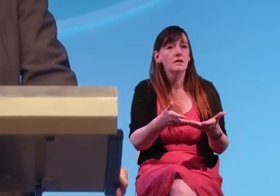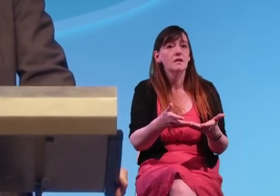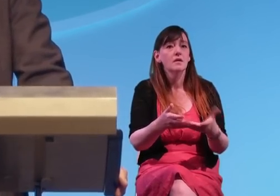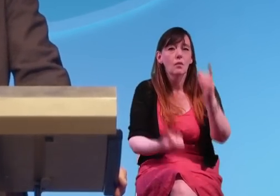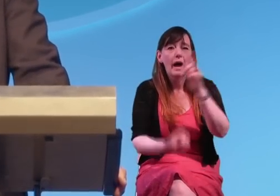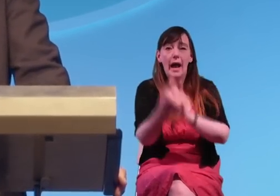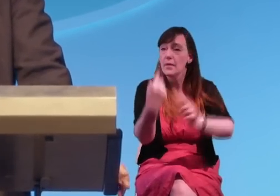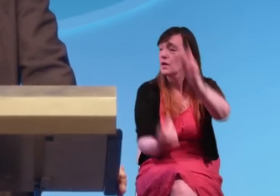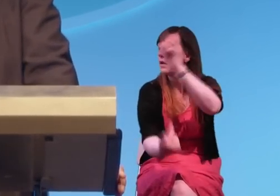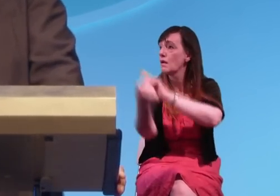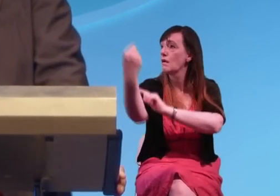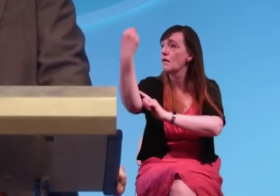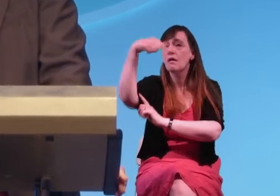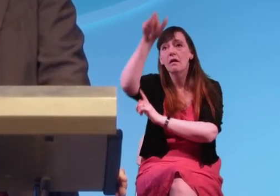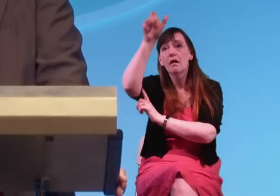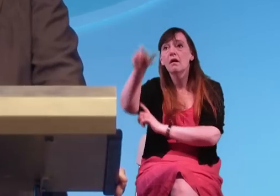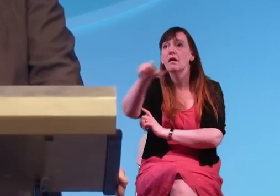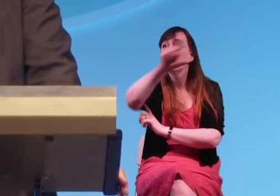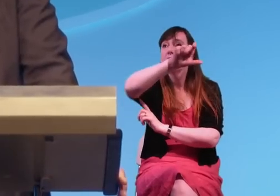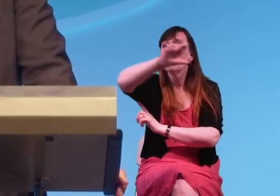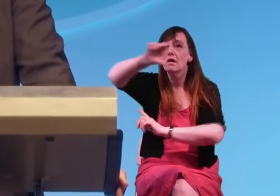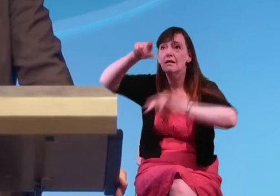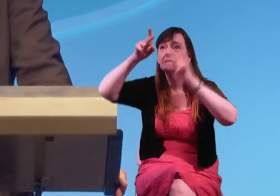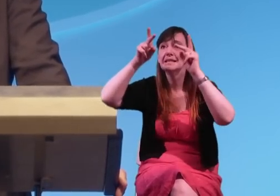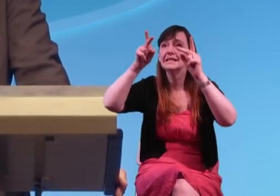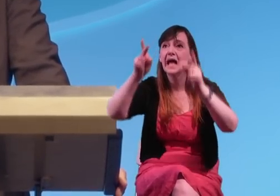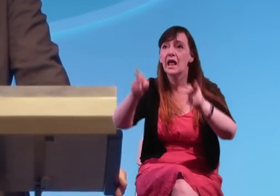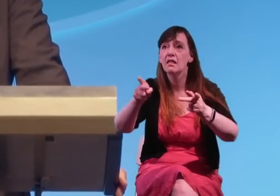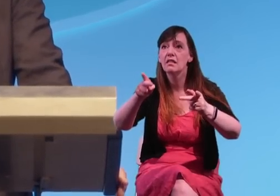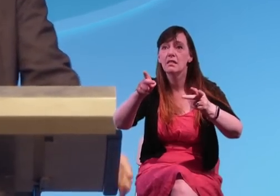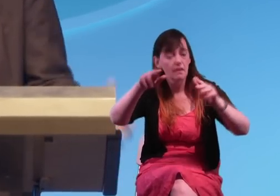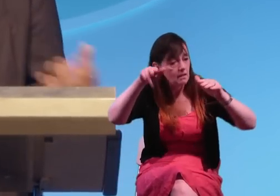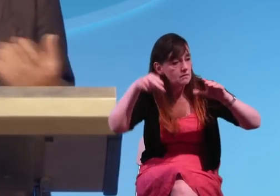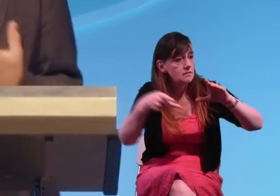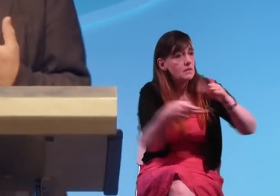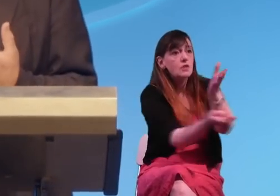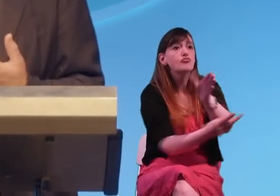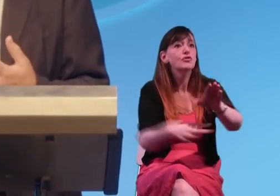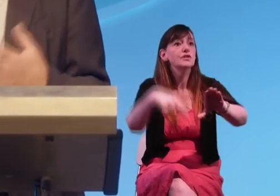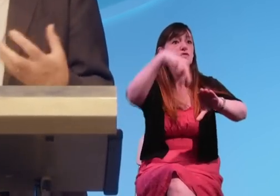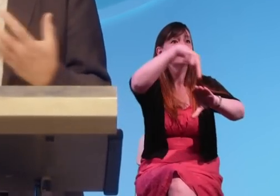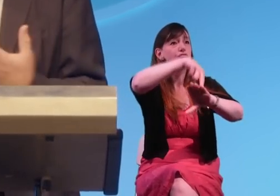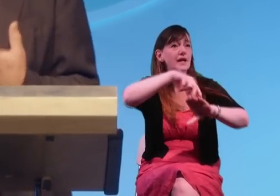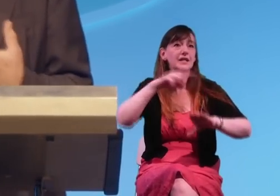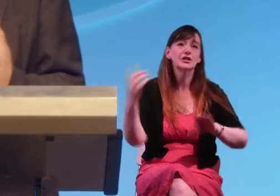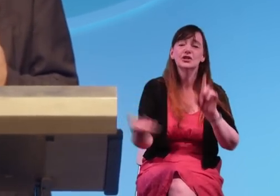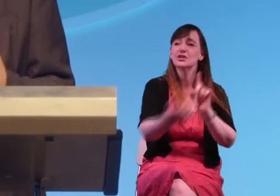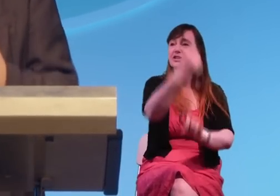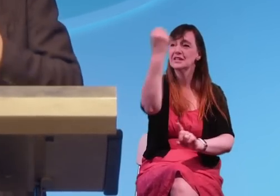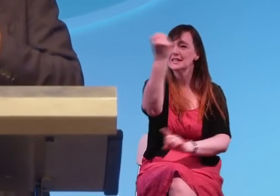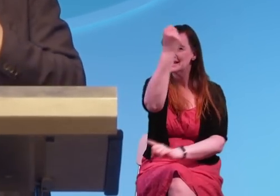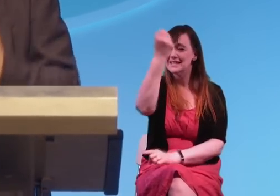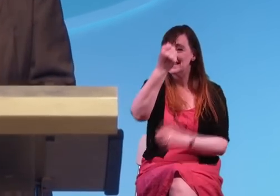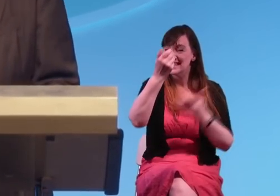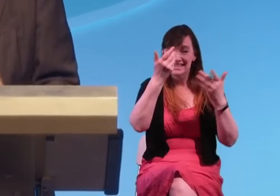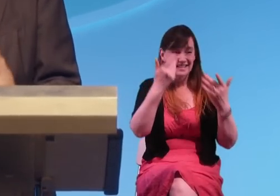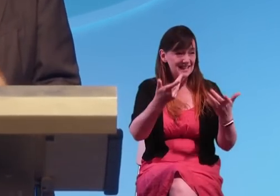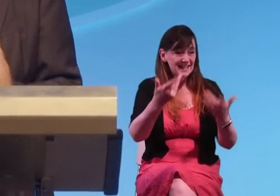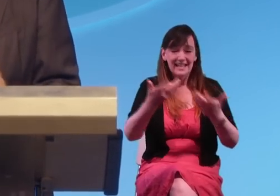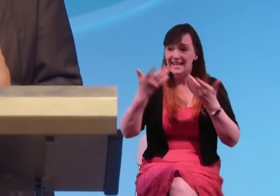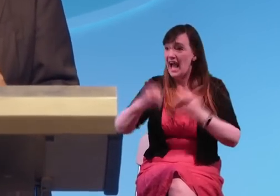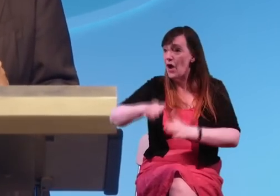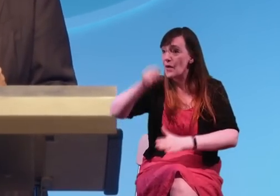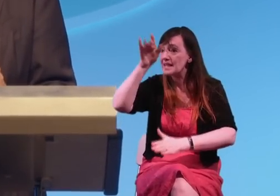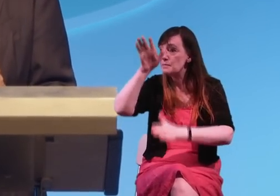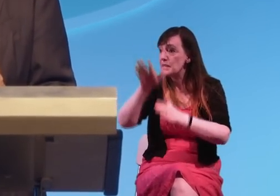of the incarnation and Christ's death and resurrection has then been entered into existentially, is now experienced